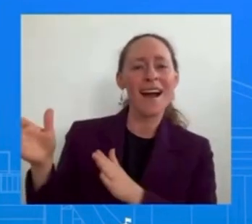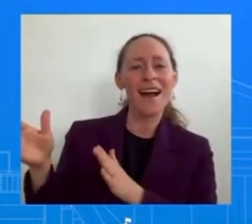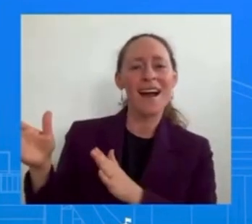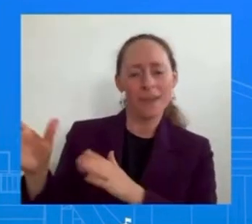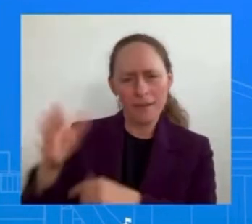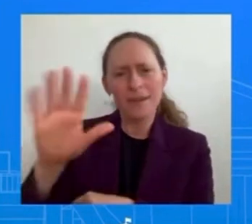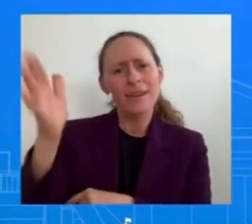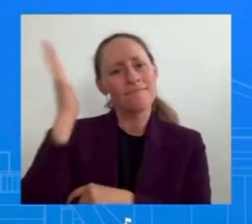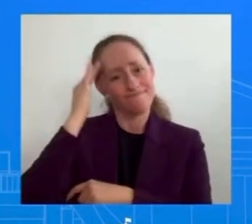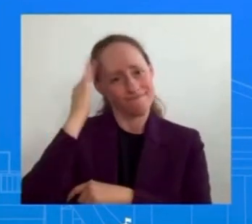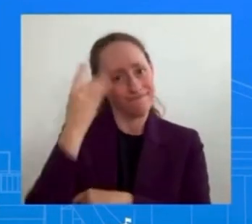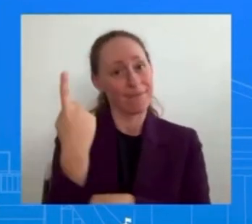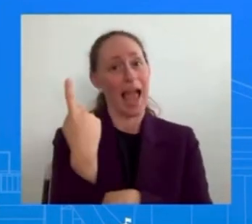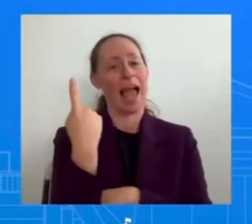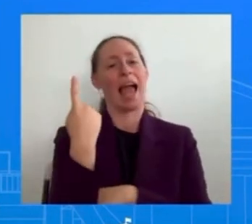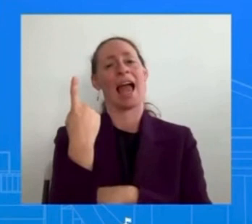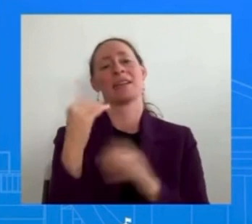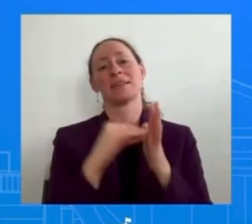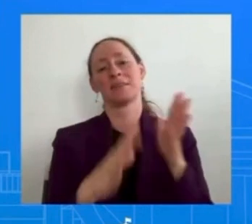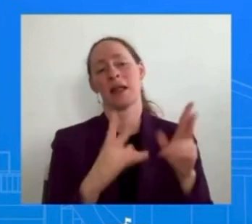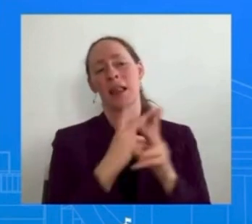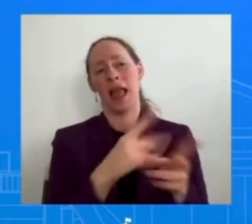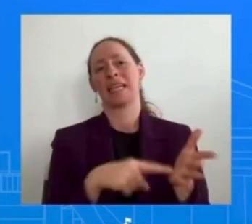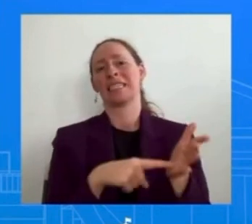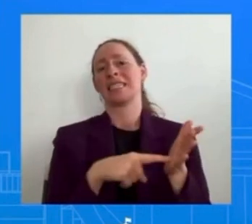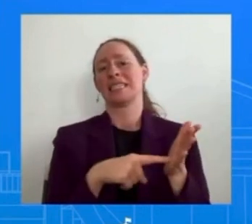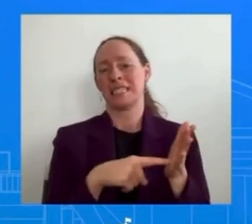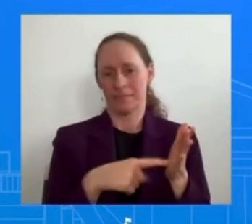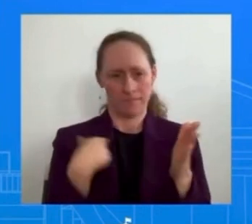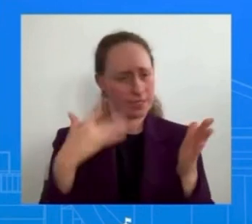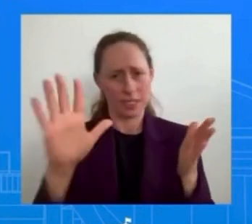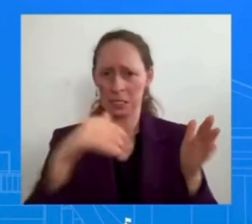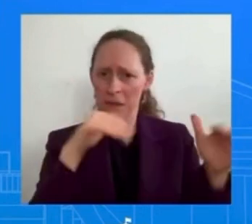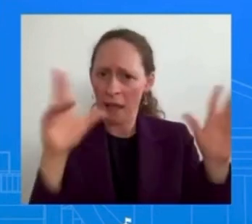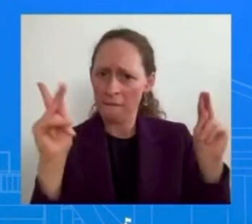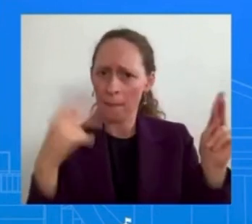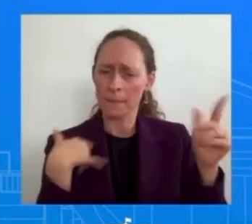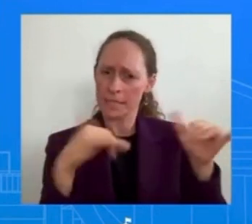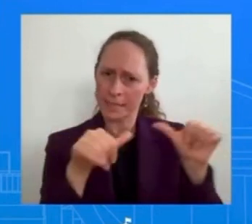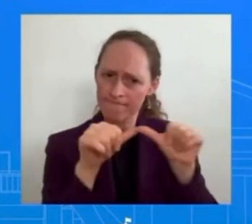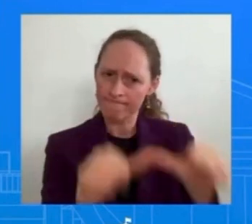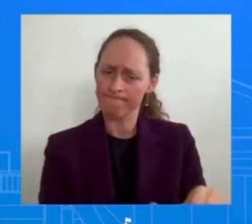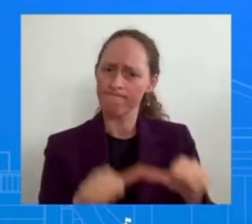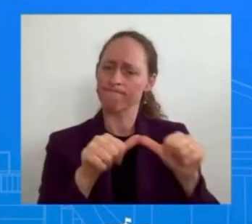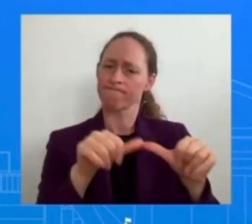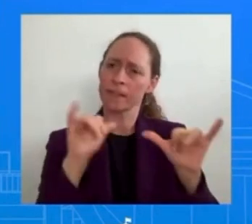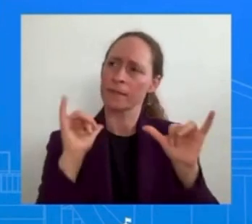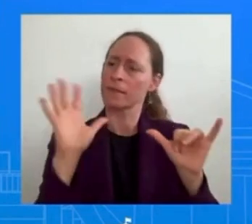sure that we live up to what the president promised families across the country.